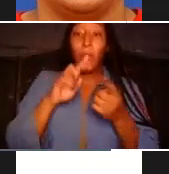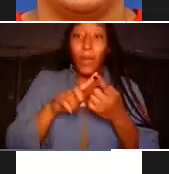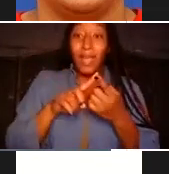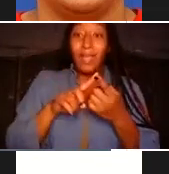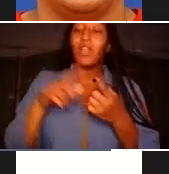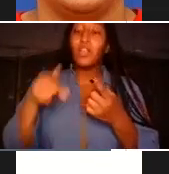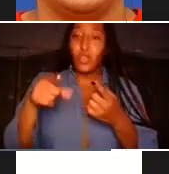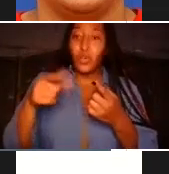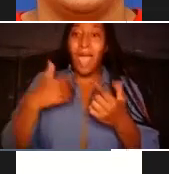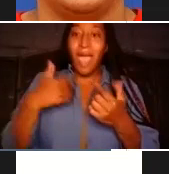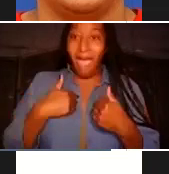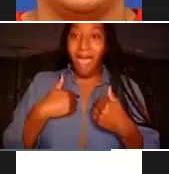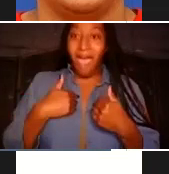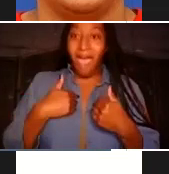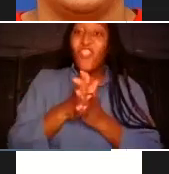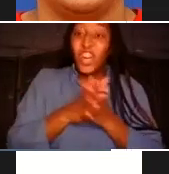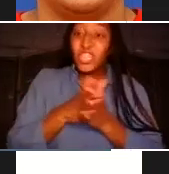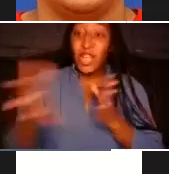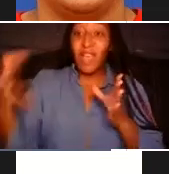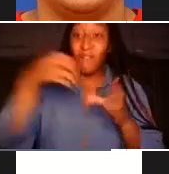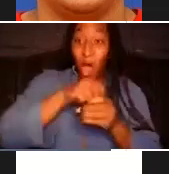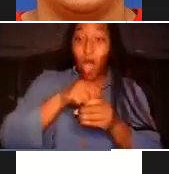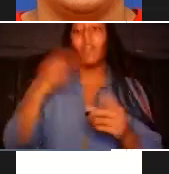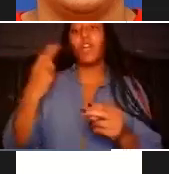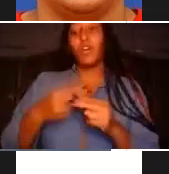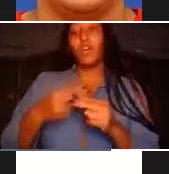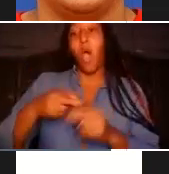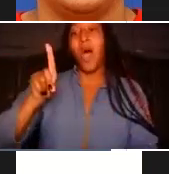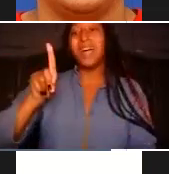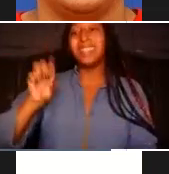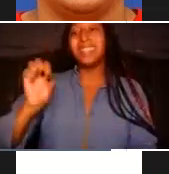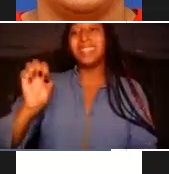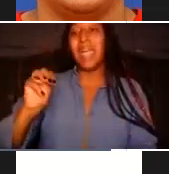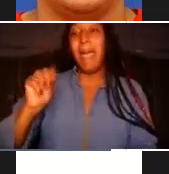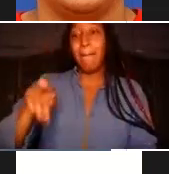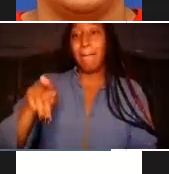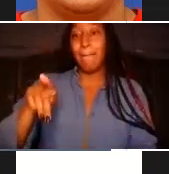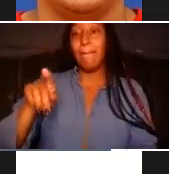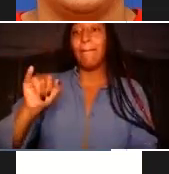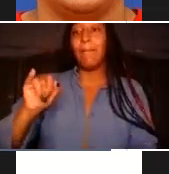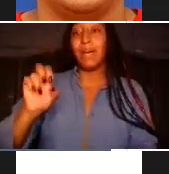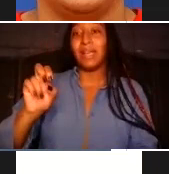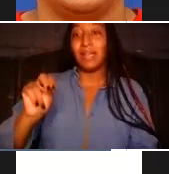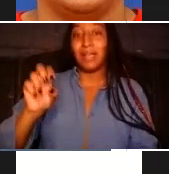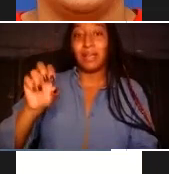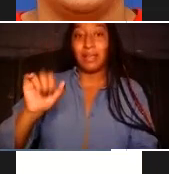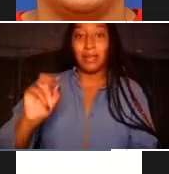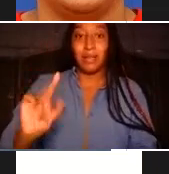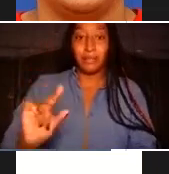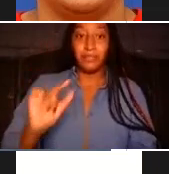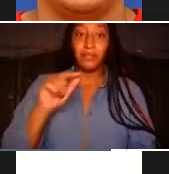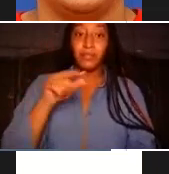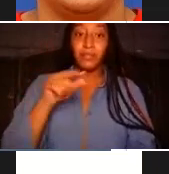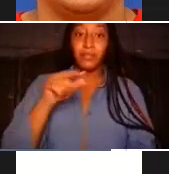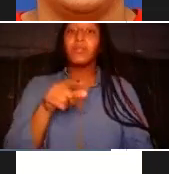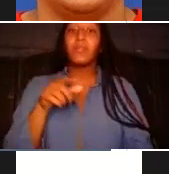Okay. Resonance is an important phenomena. Resonance is what we call forced